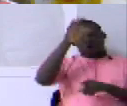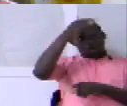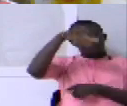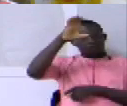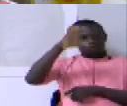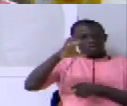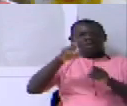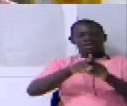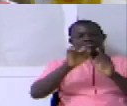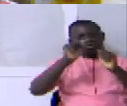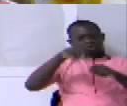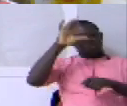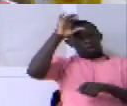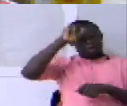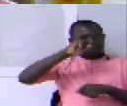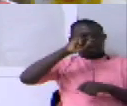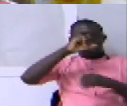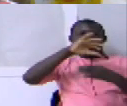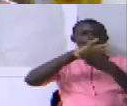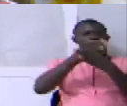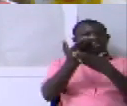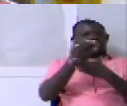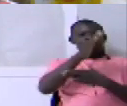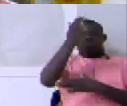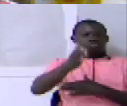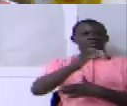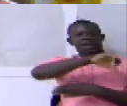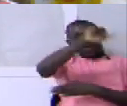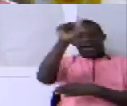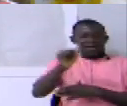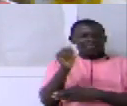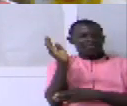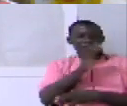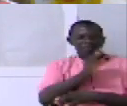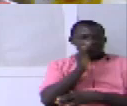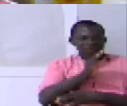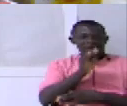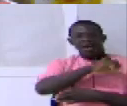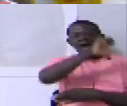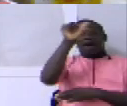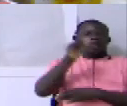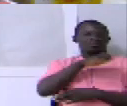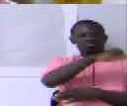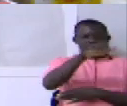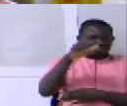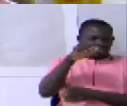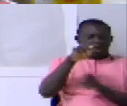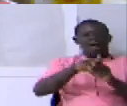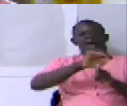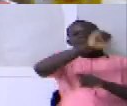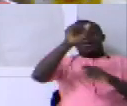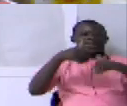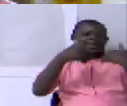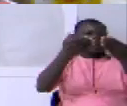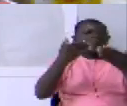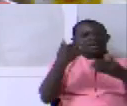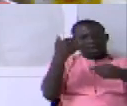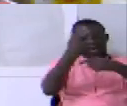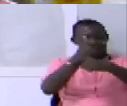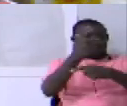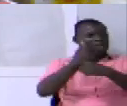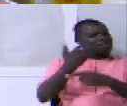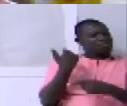discerning spirit, to be able to discern between truth and falsehood, and to also grant the populace